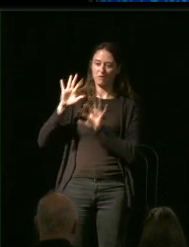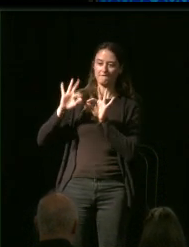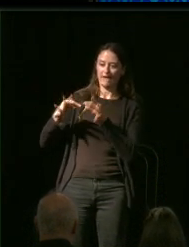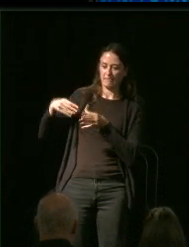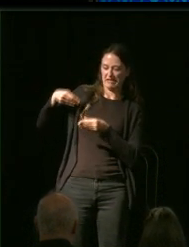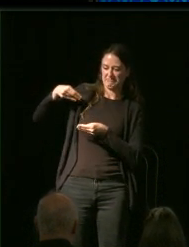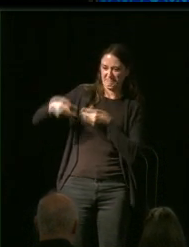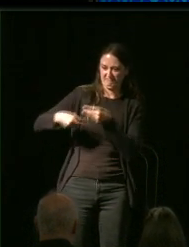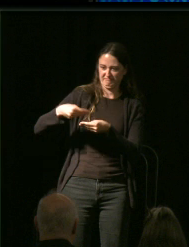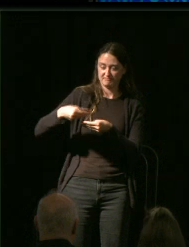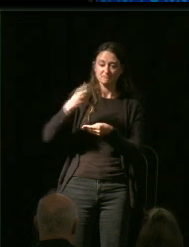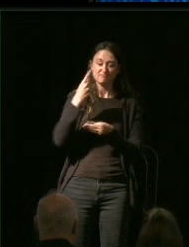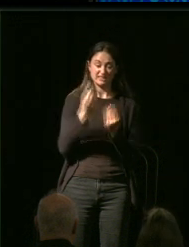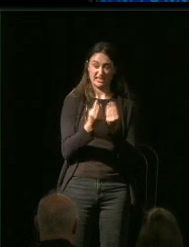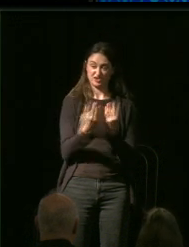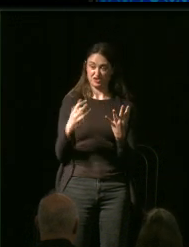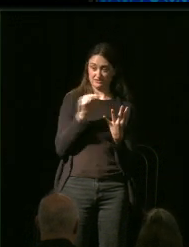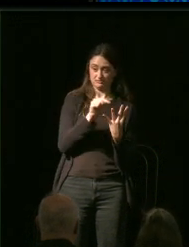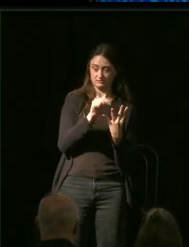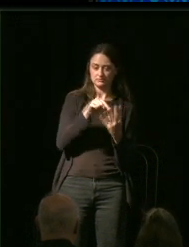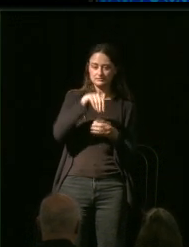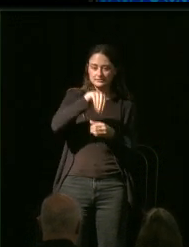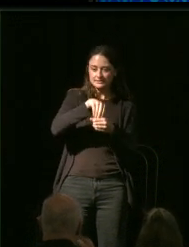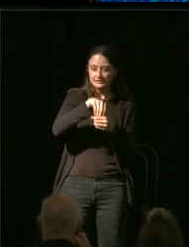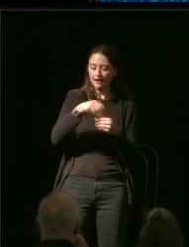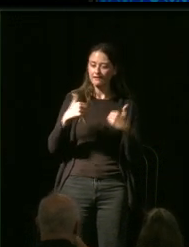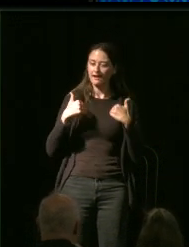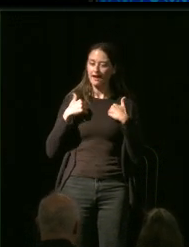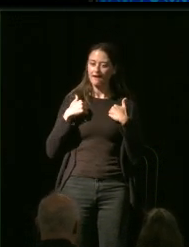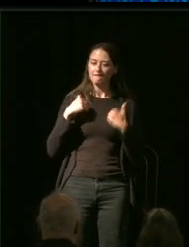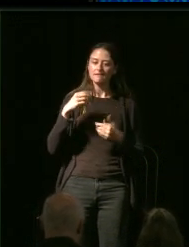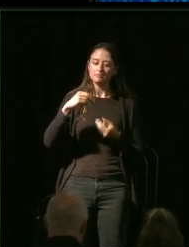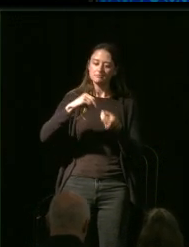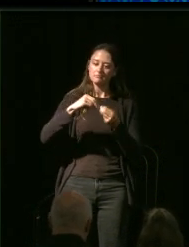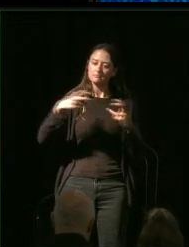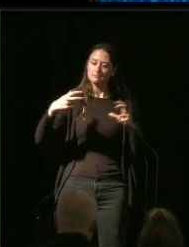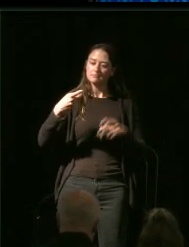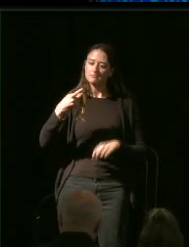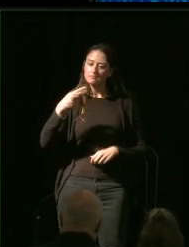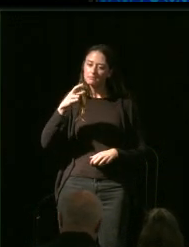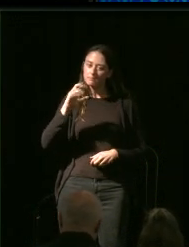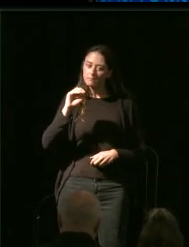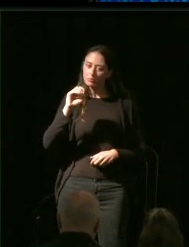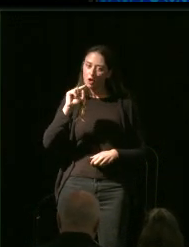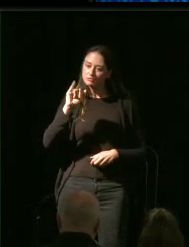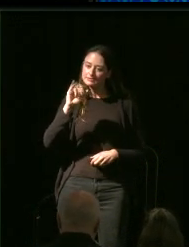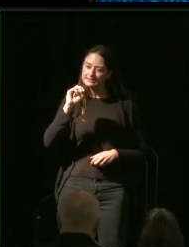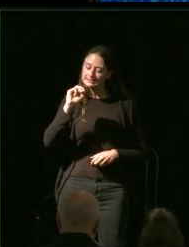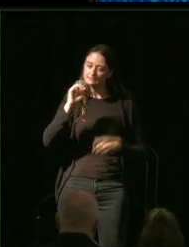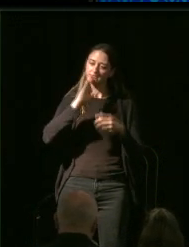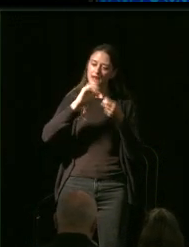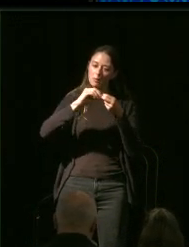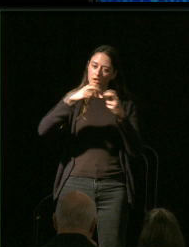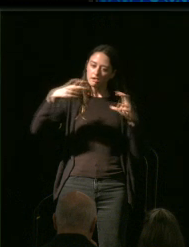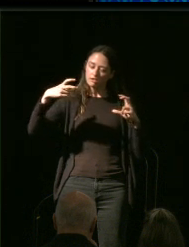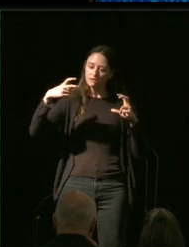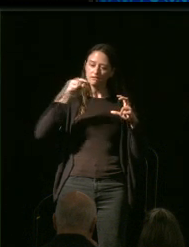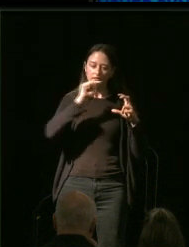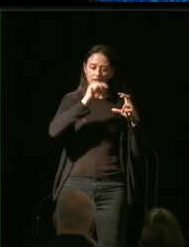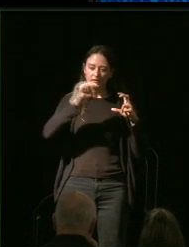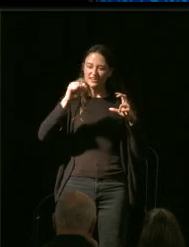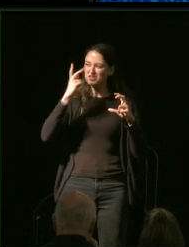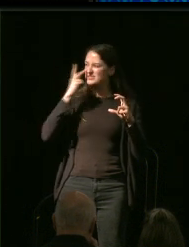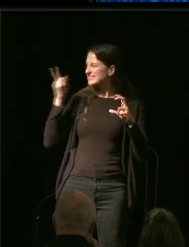have functions in our cells. There's a little picture to the side there that's a cartoon of a cell with the nucleus in the middle,